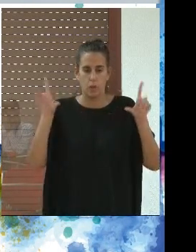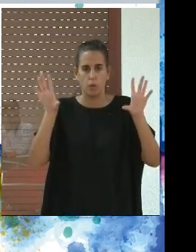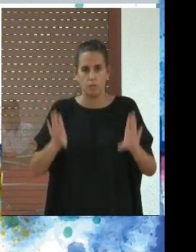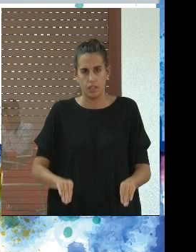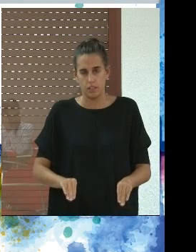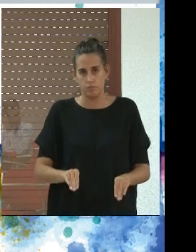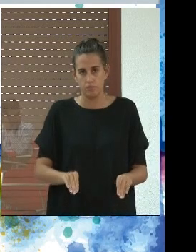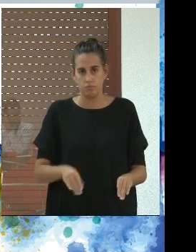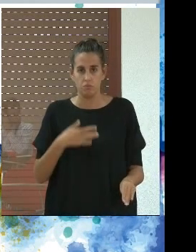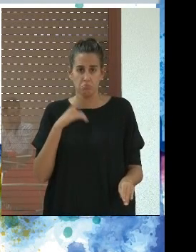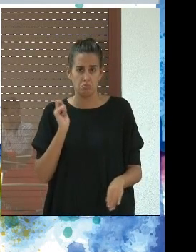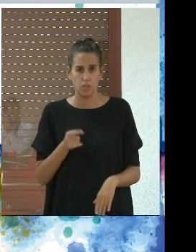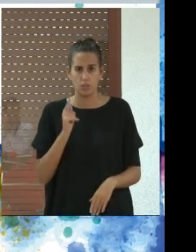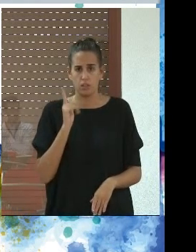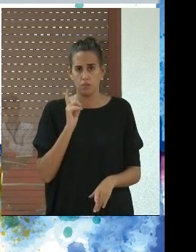off.